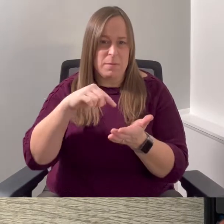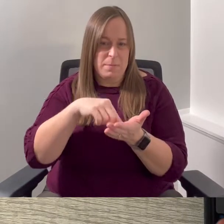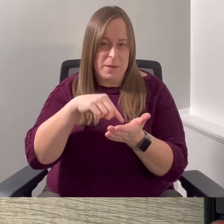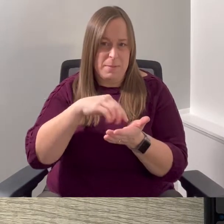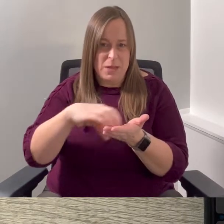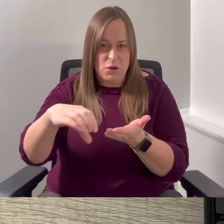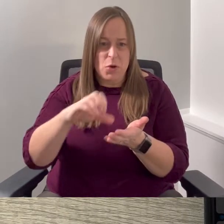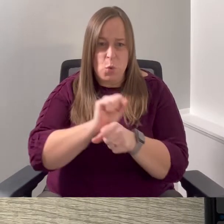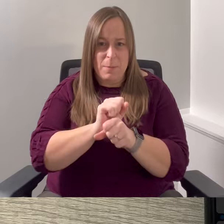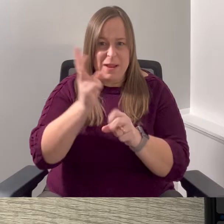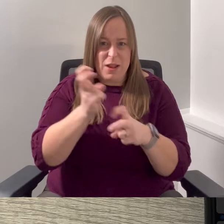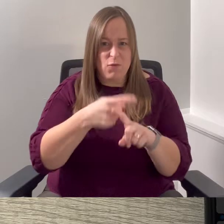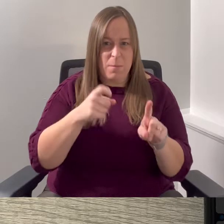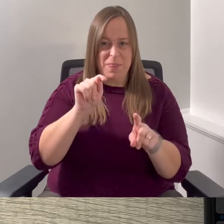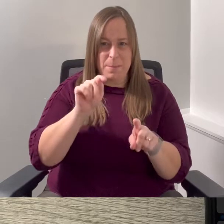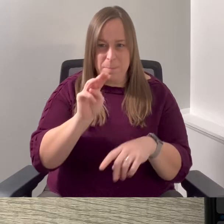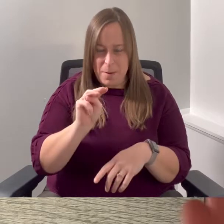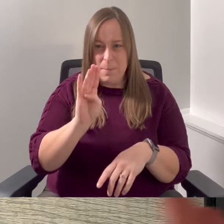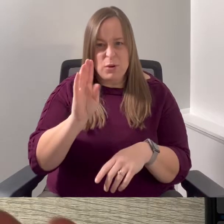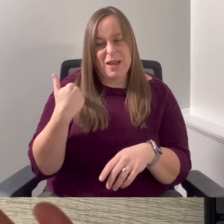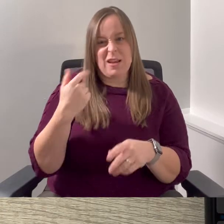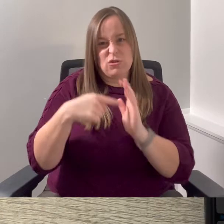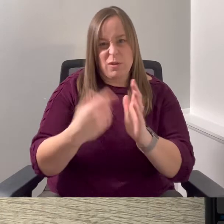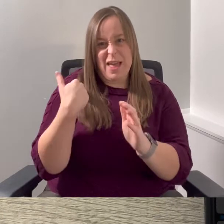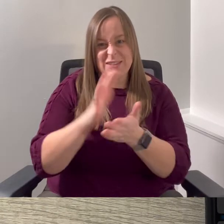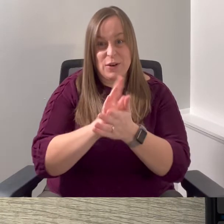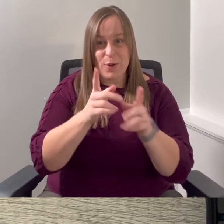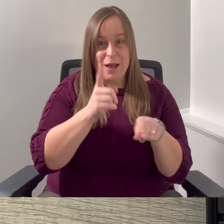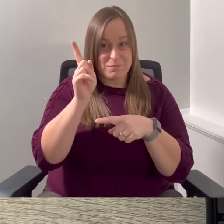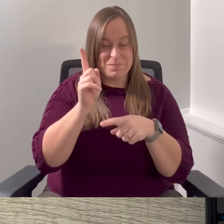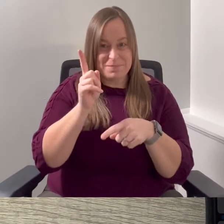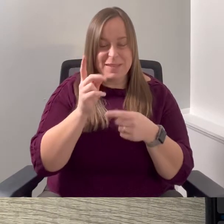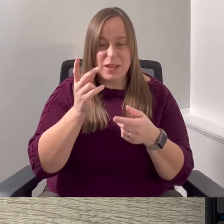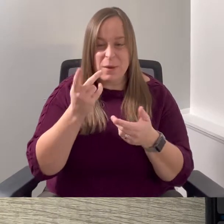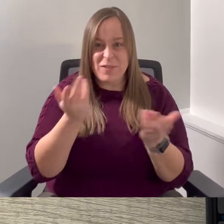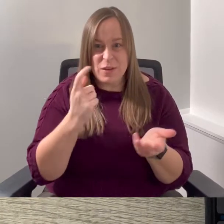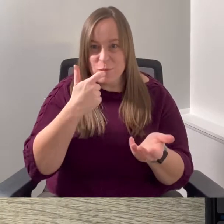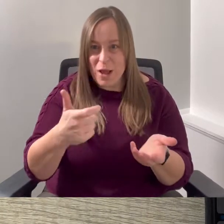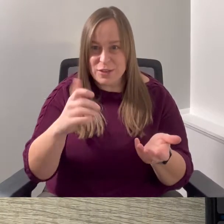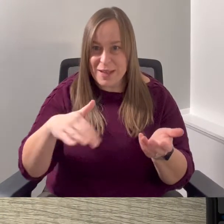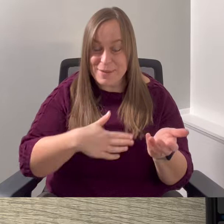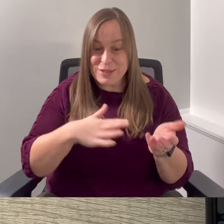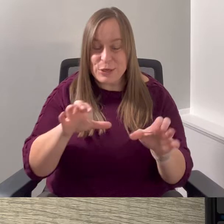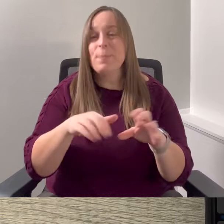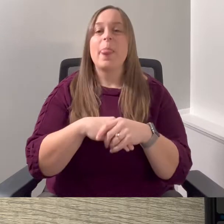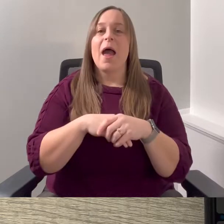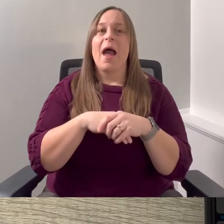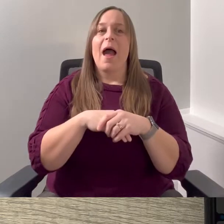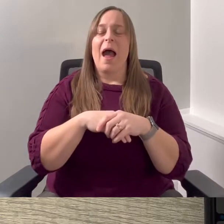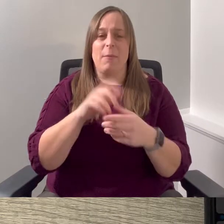Budget by Paycheck workbook that I downloaded from the Budget Mom that I showed you in the last video that I'll link above here if you haven't watched that